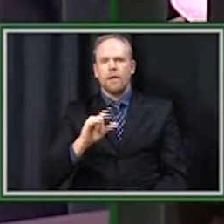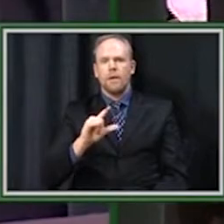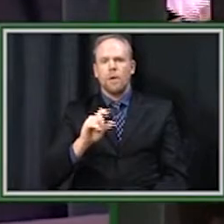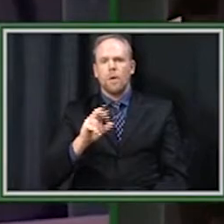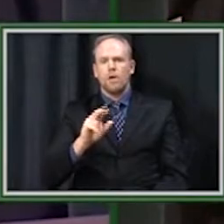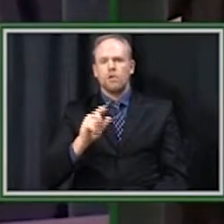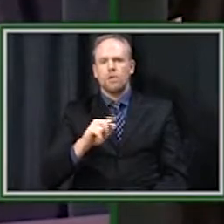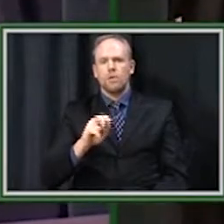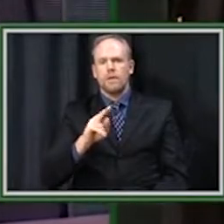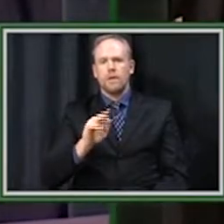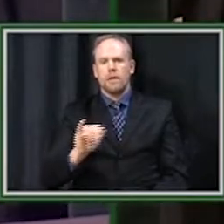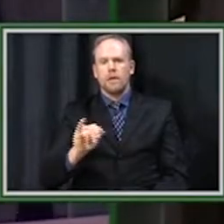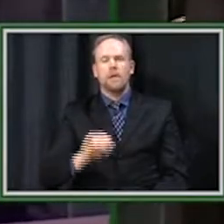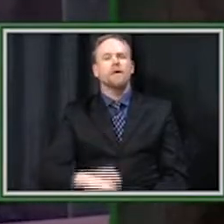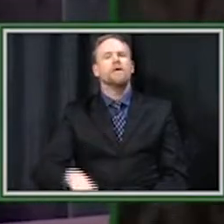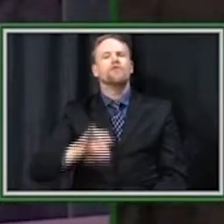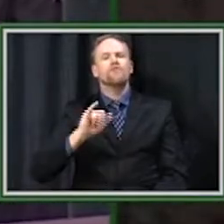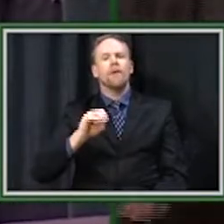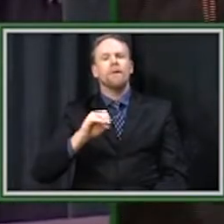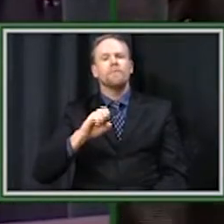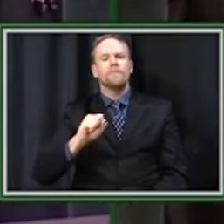James Tan.